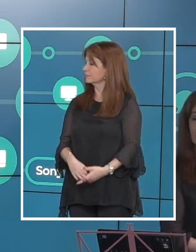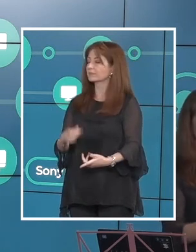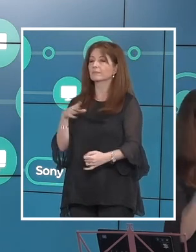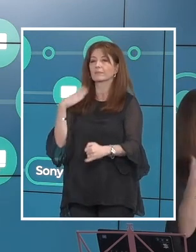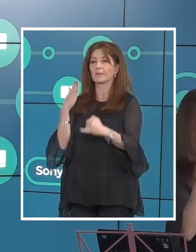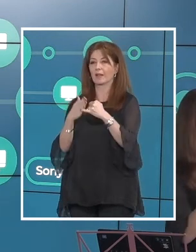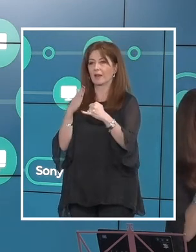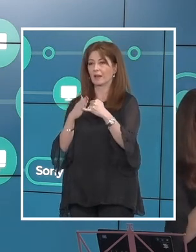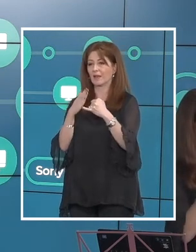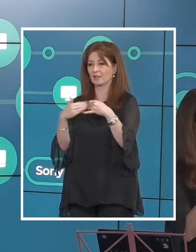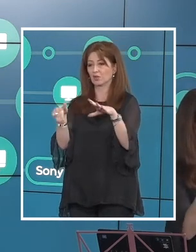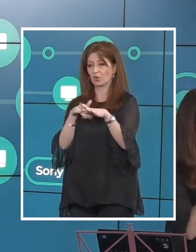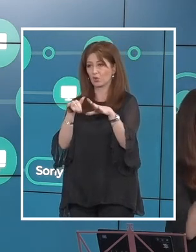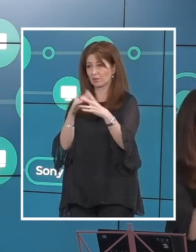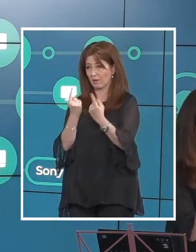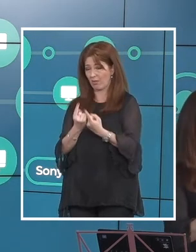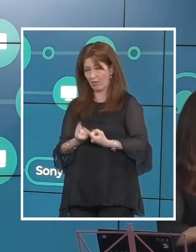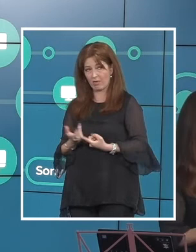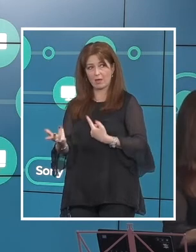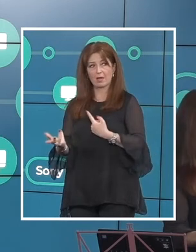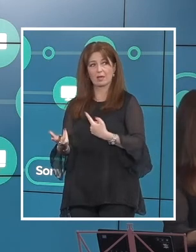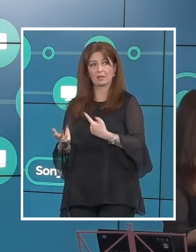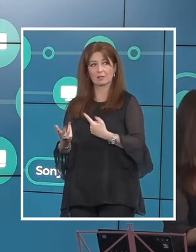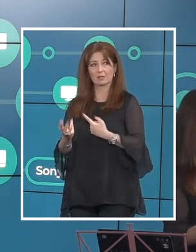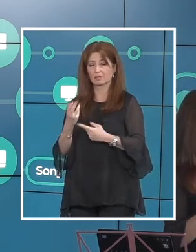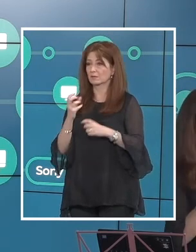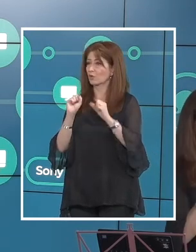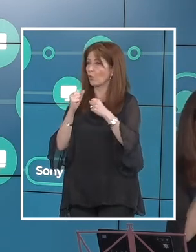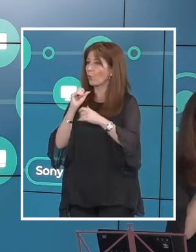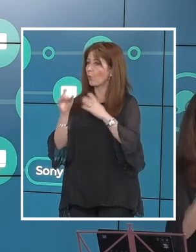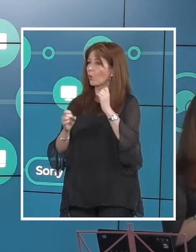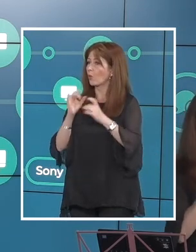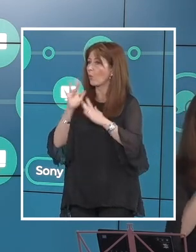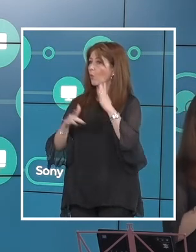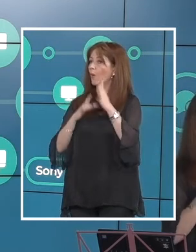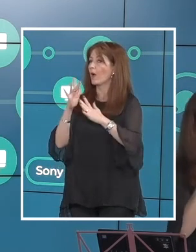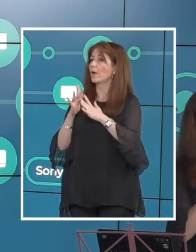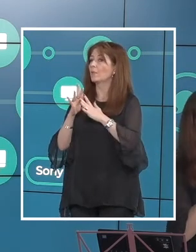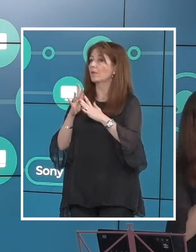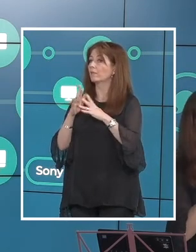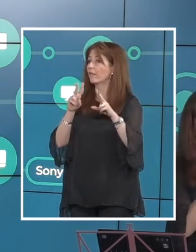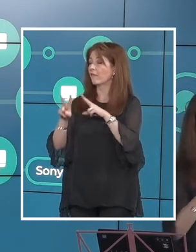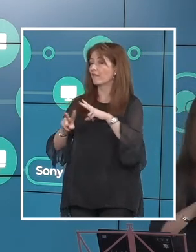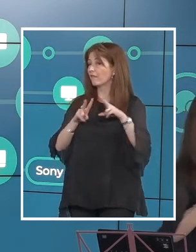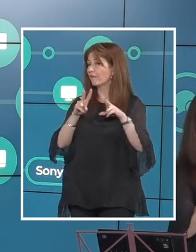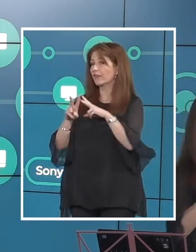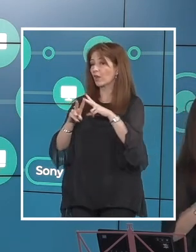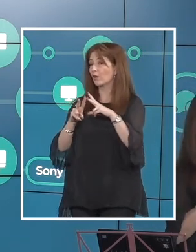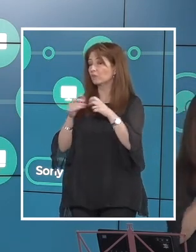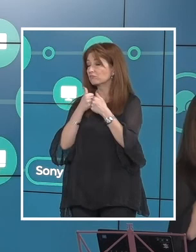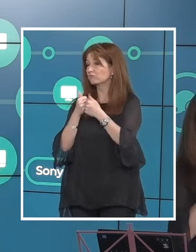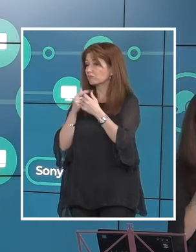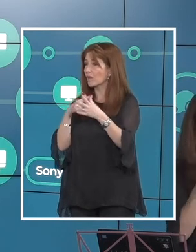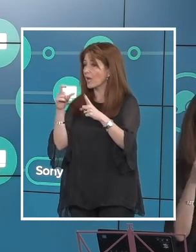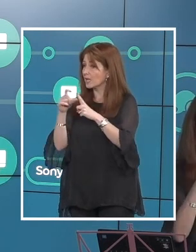bit, obviously, in terms of the content and the stuff that the work that you do, your video players support AD. How much of the stuff that you're doing do you have